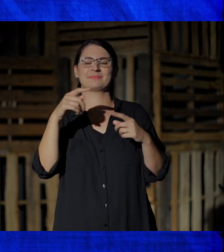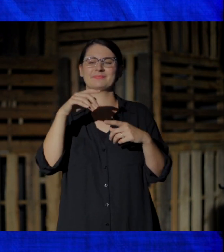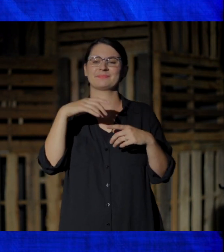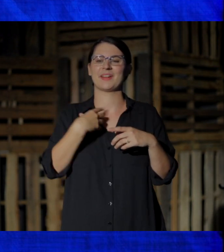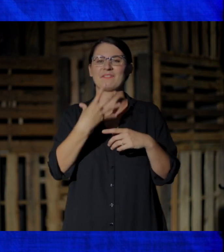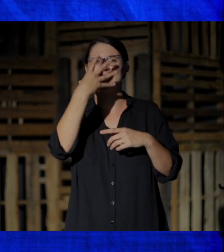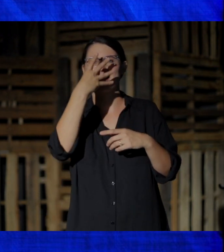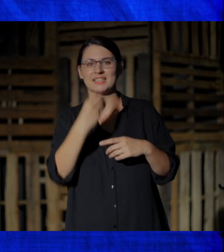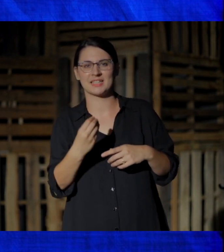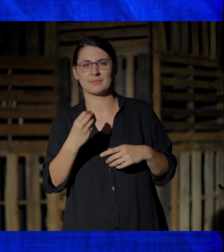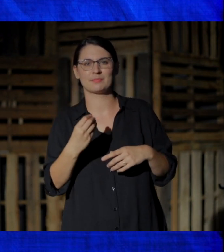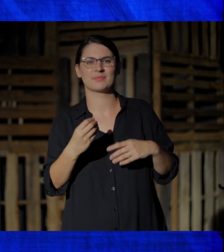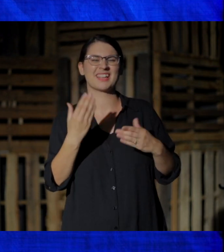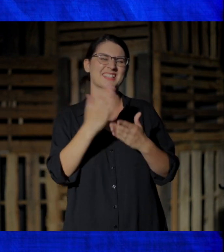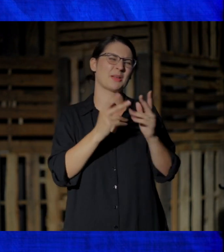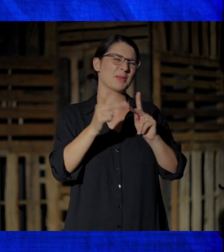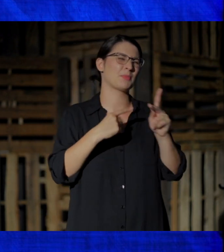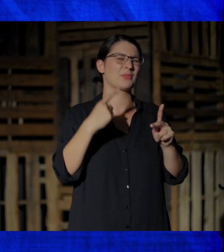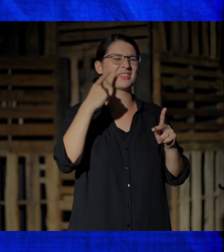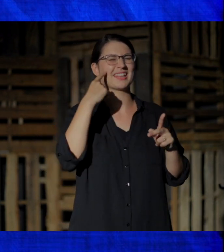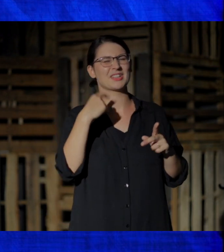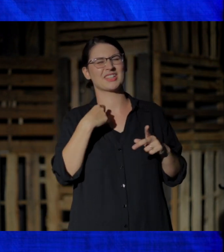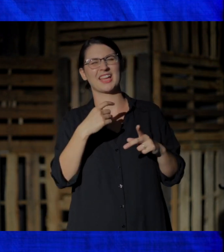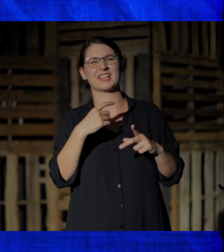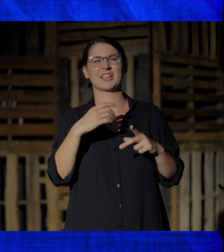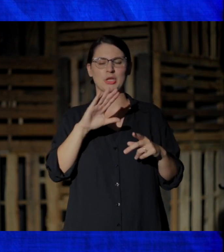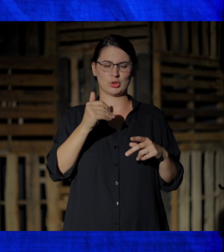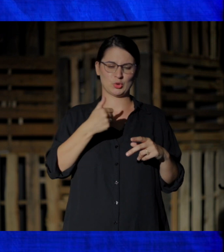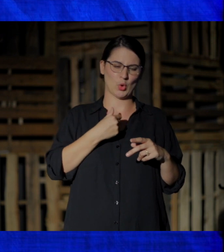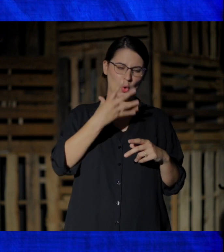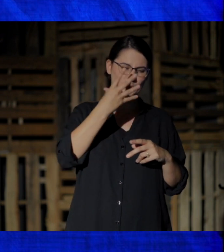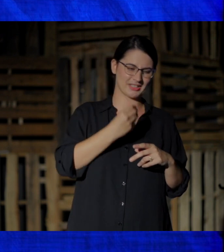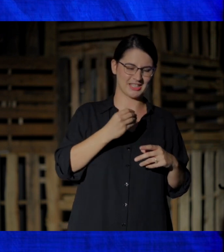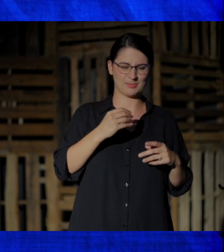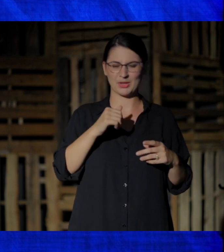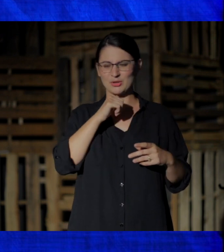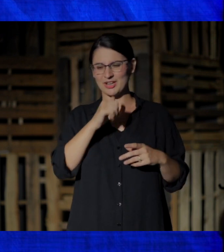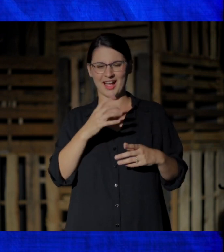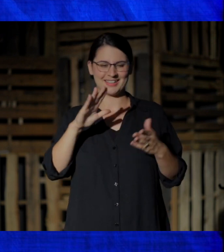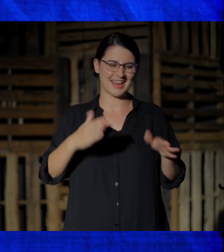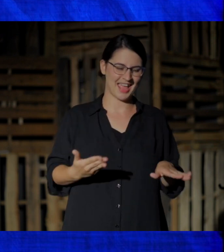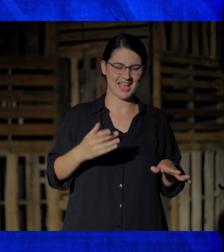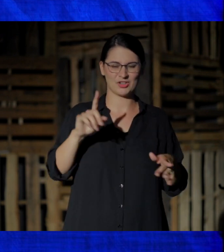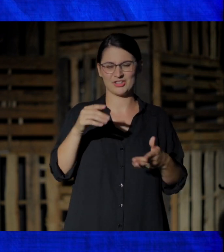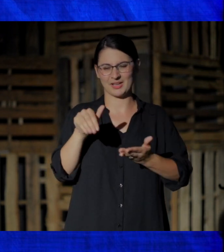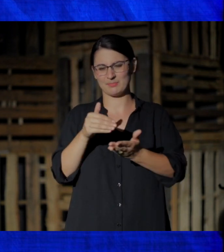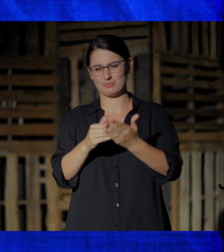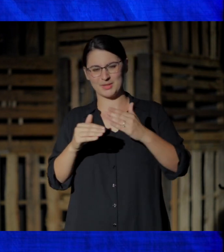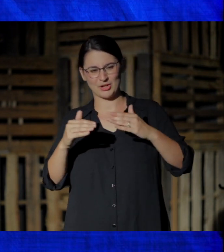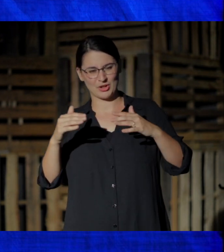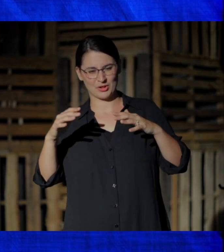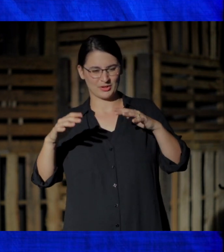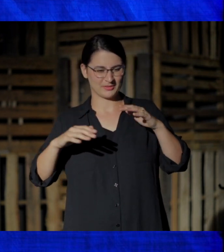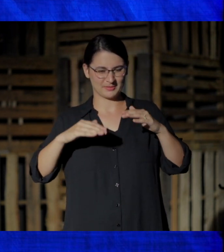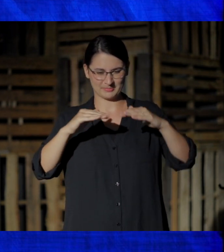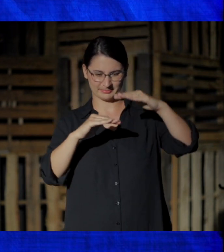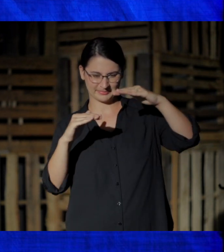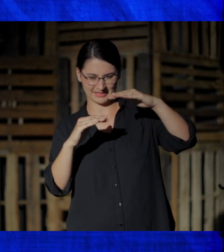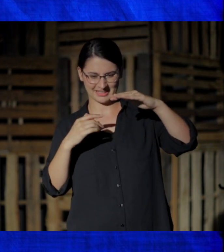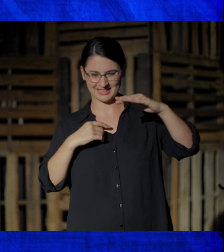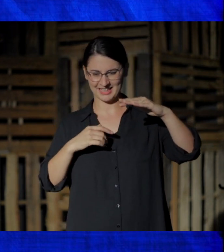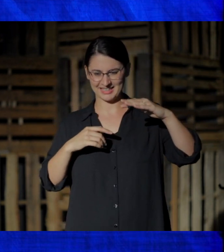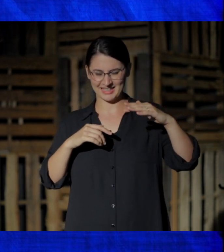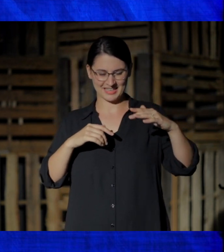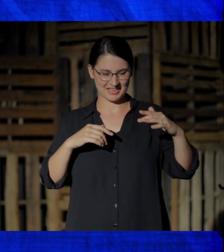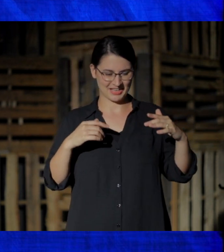doctrine called soul sleep, that when you die, you're really not present with the Lord, you're just kind of in like some middle ground, and you really don't, you know, like, I'm probably going to have a shoulder surgery